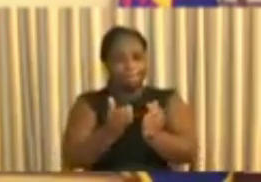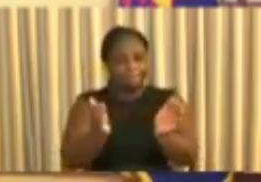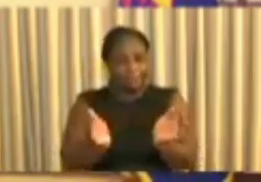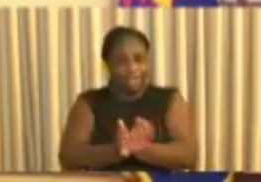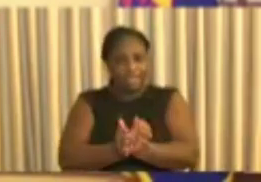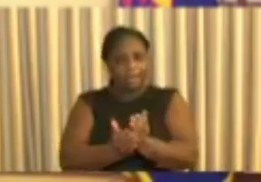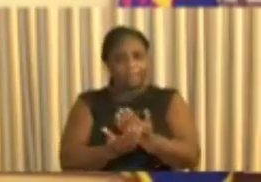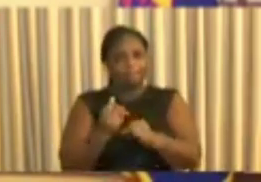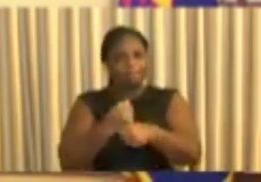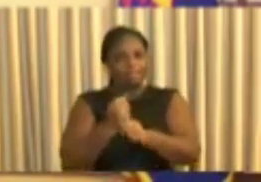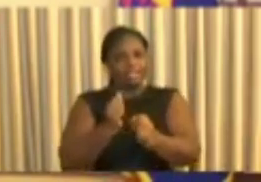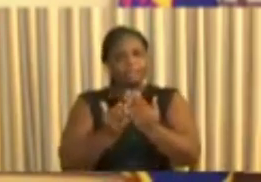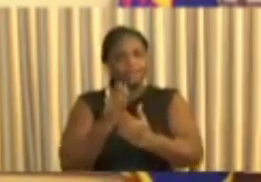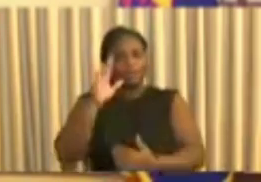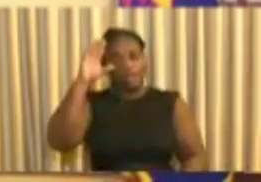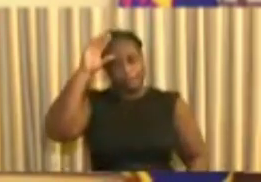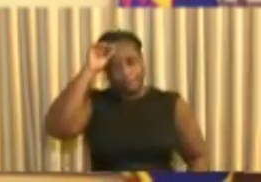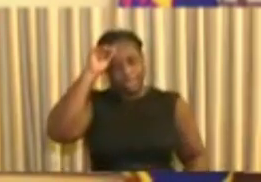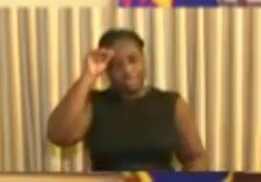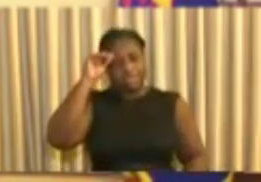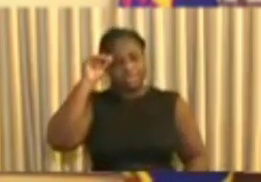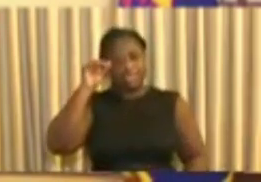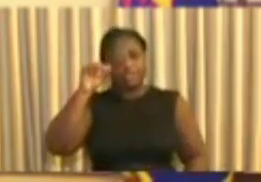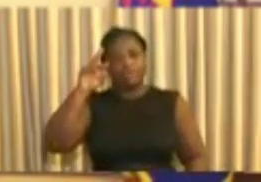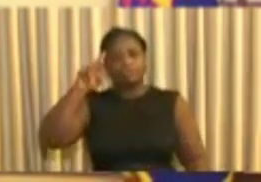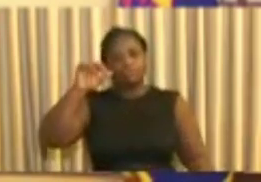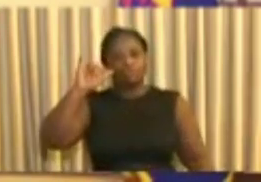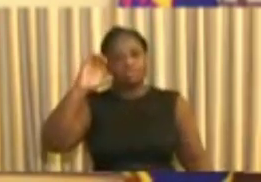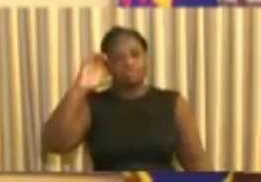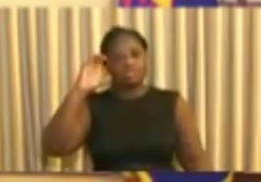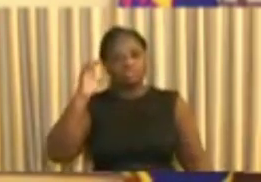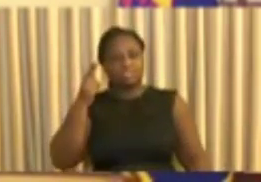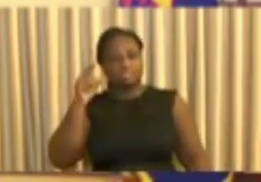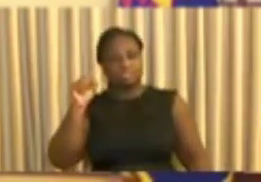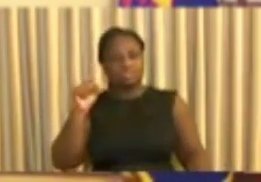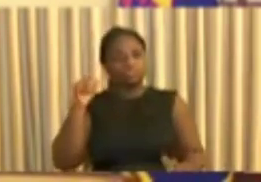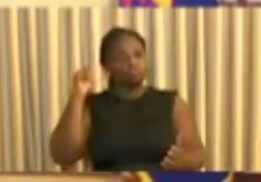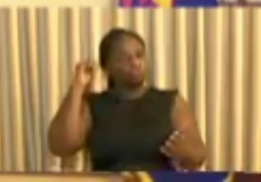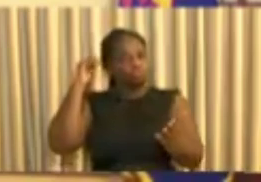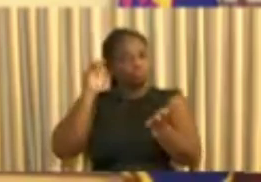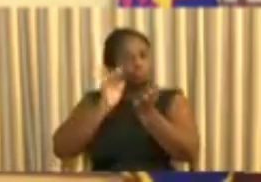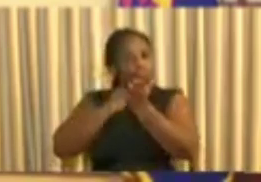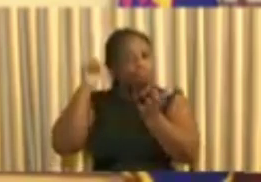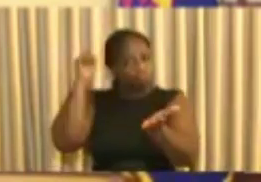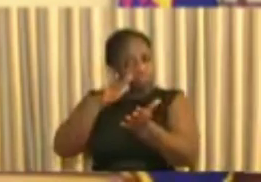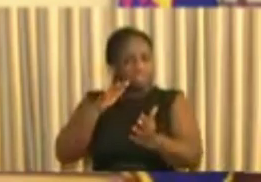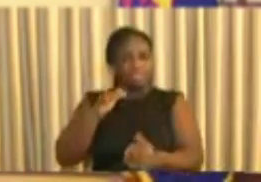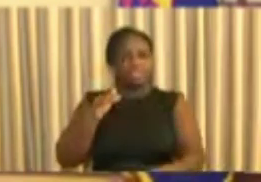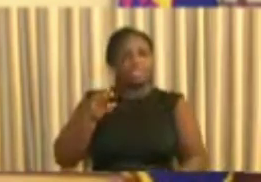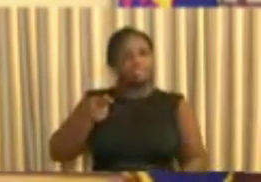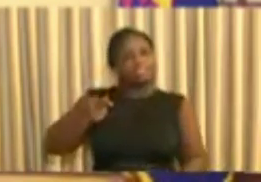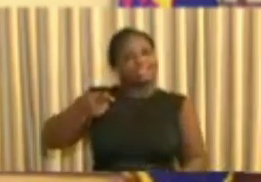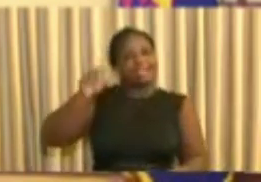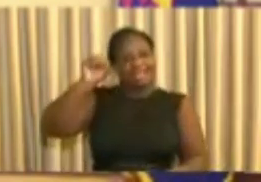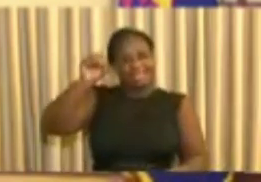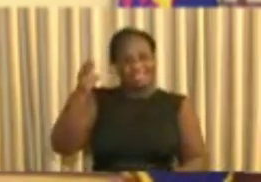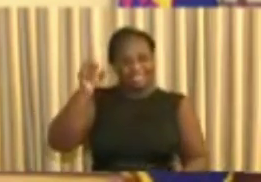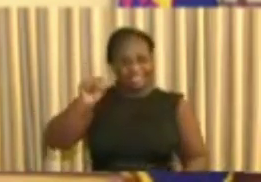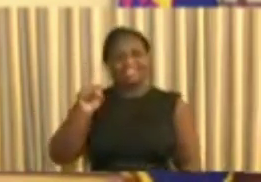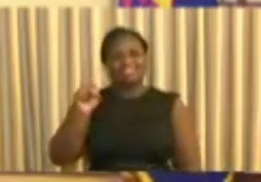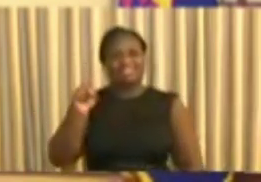made by Kelvin Owusu-Dapa and Richard Boateng, both students of Obuasi Senior High and Technical